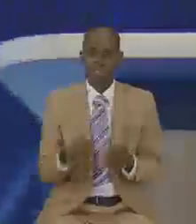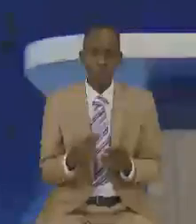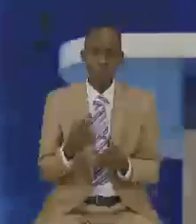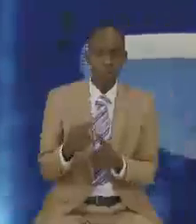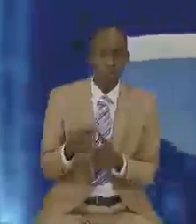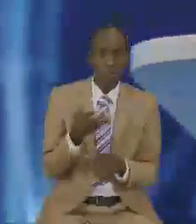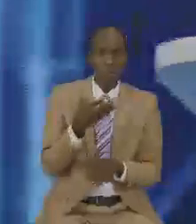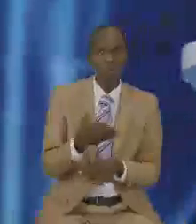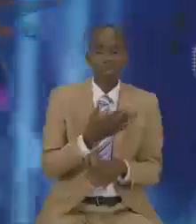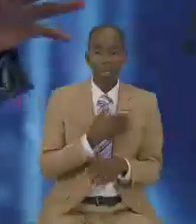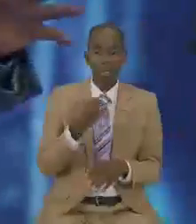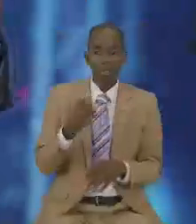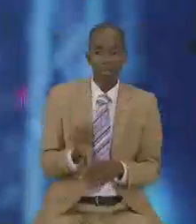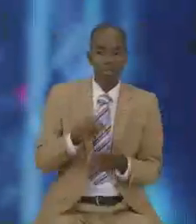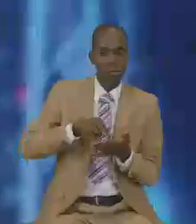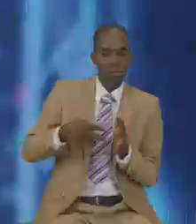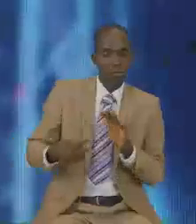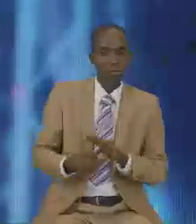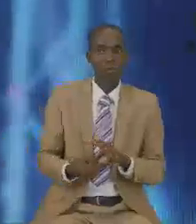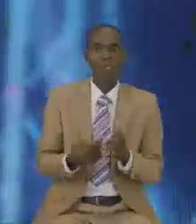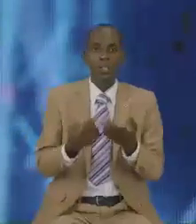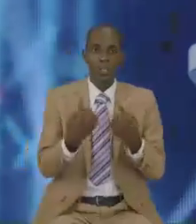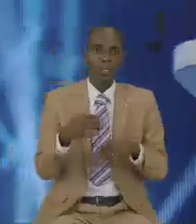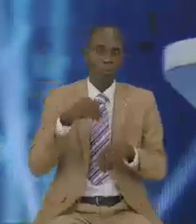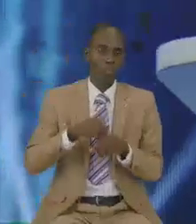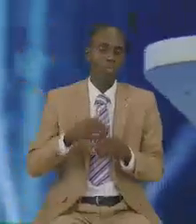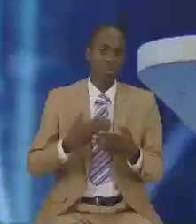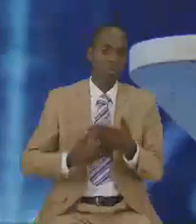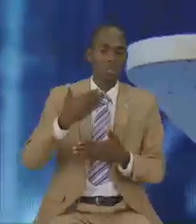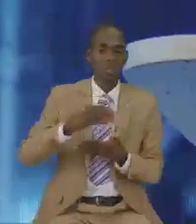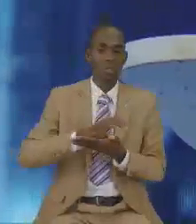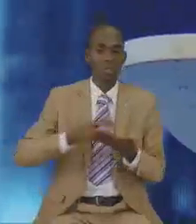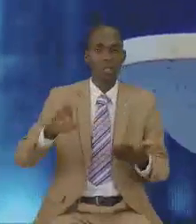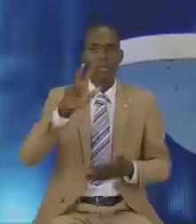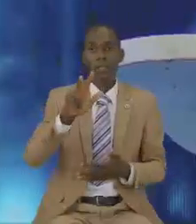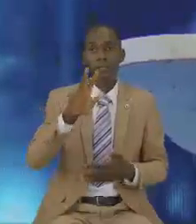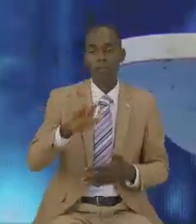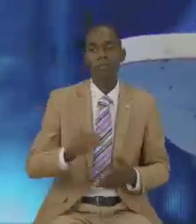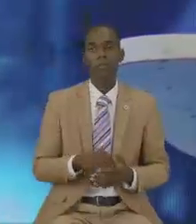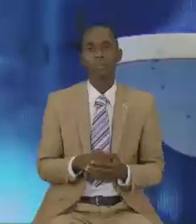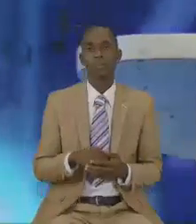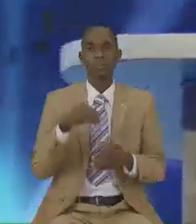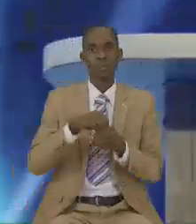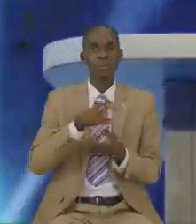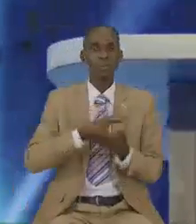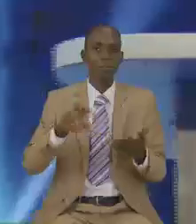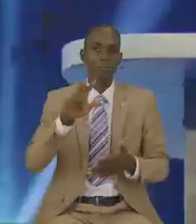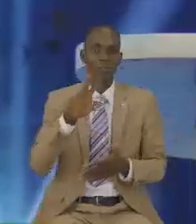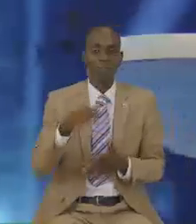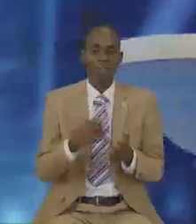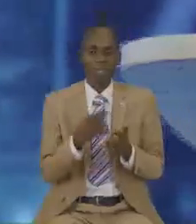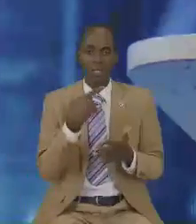the application came in verse 35. In verse 35, it says,